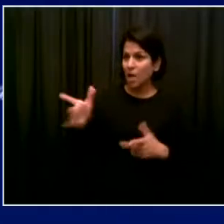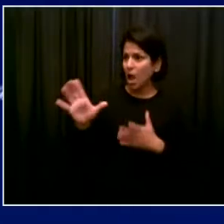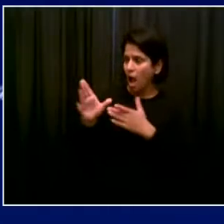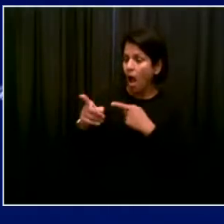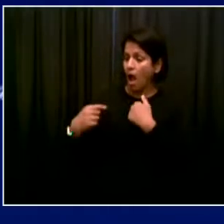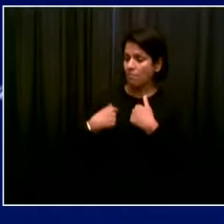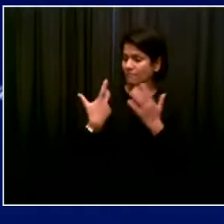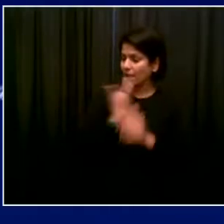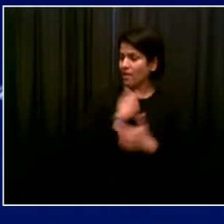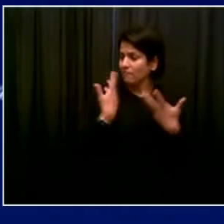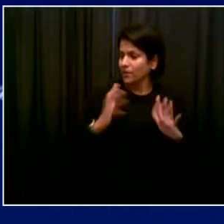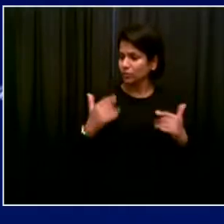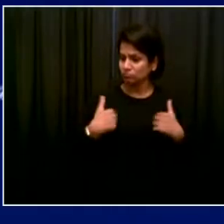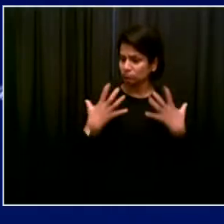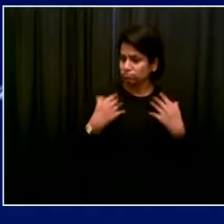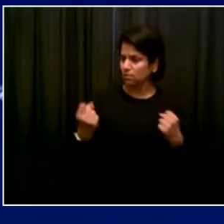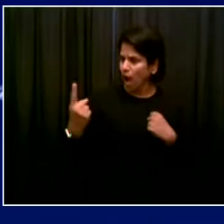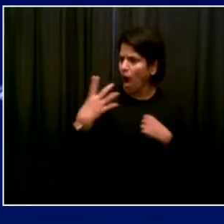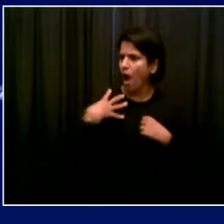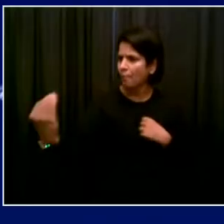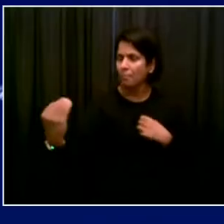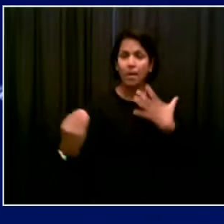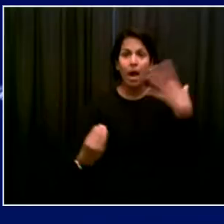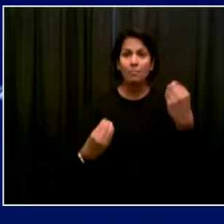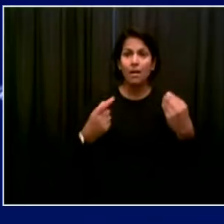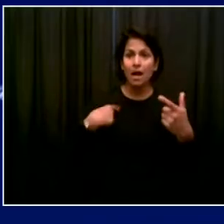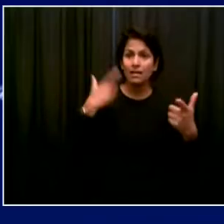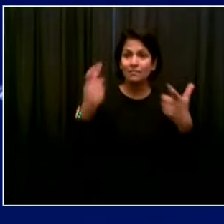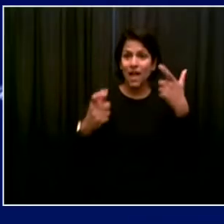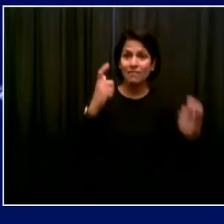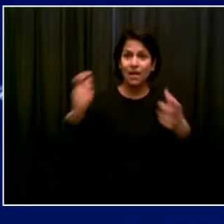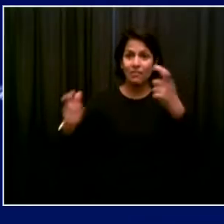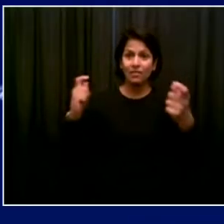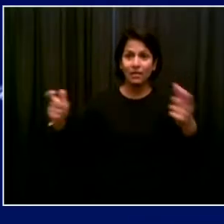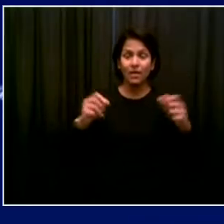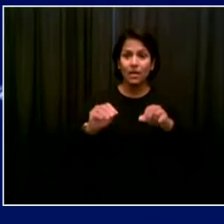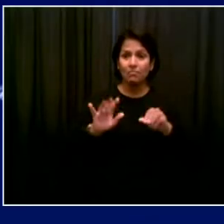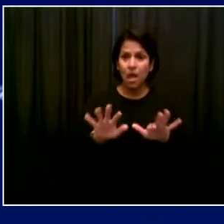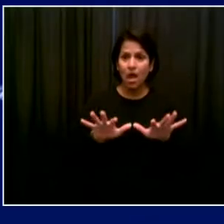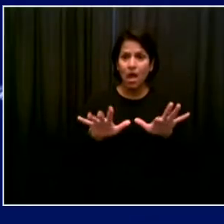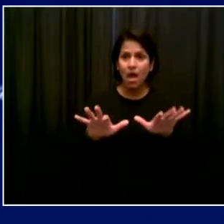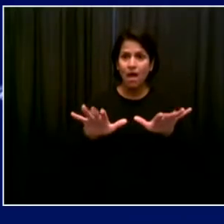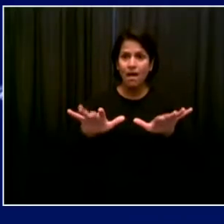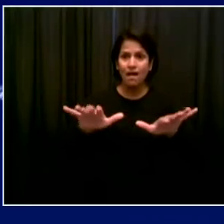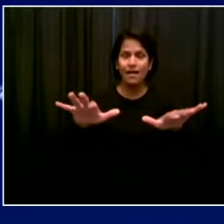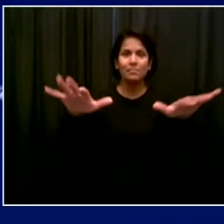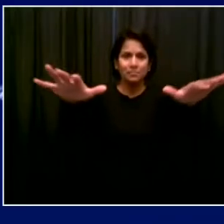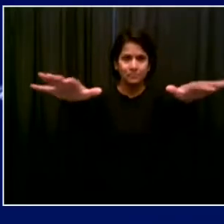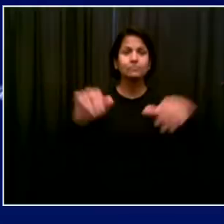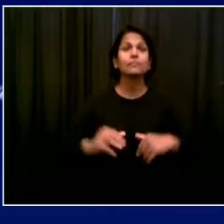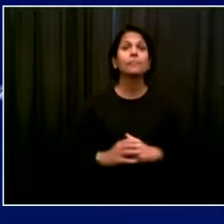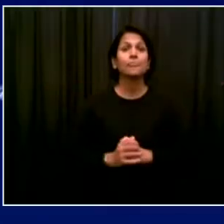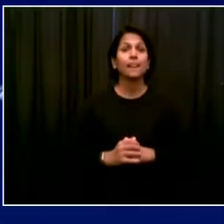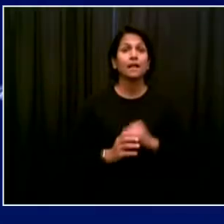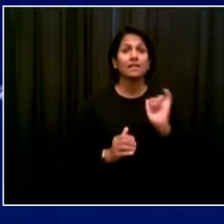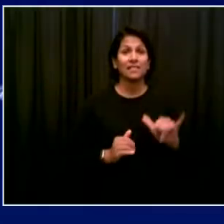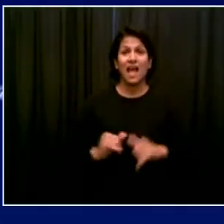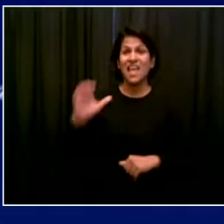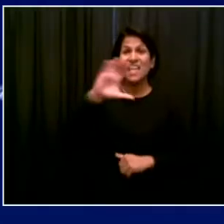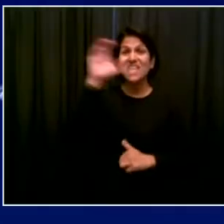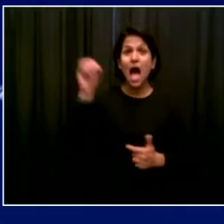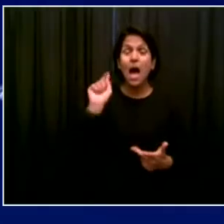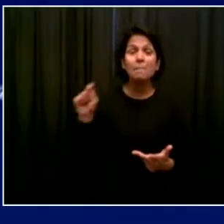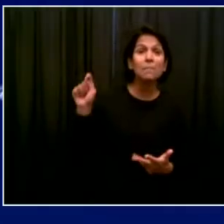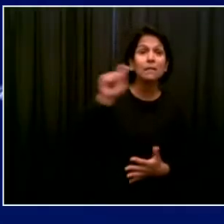vaccination requirements go into effect. And just last week, Boeing, one of the nation's largest employers, announced that it will